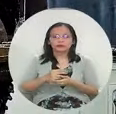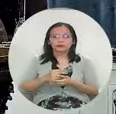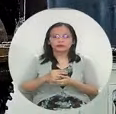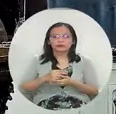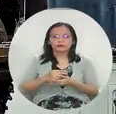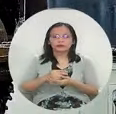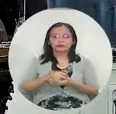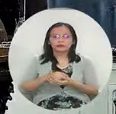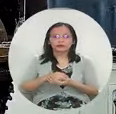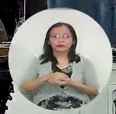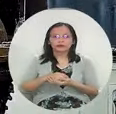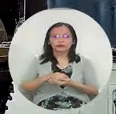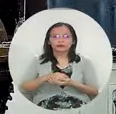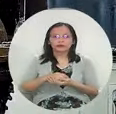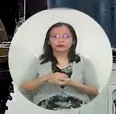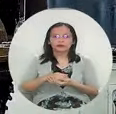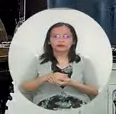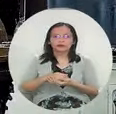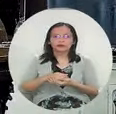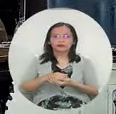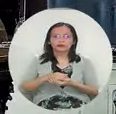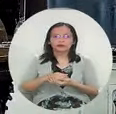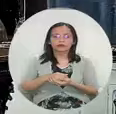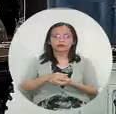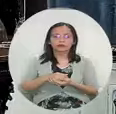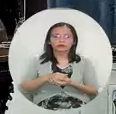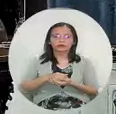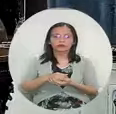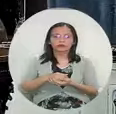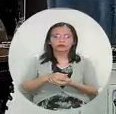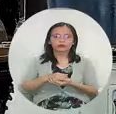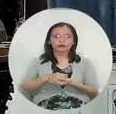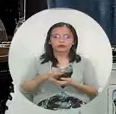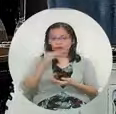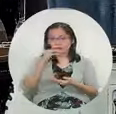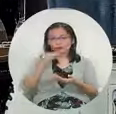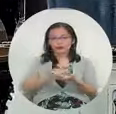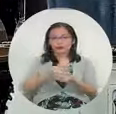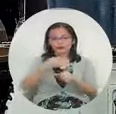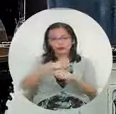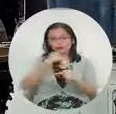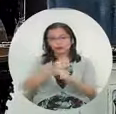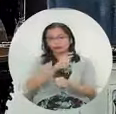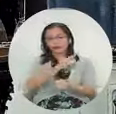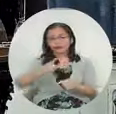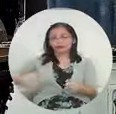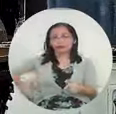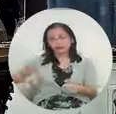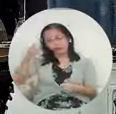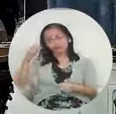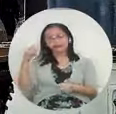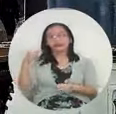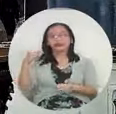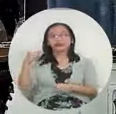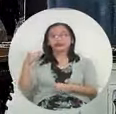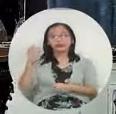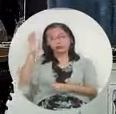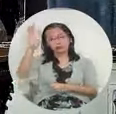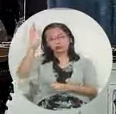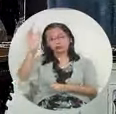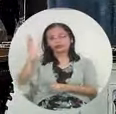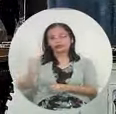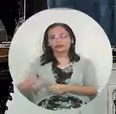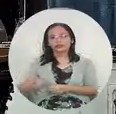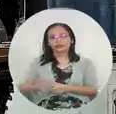share. The message is already patterned by the Lord for us. That is why Bible Baptist